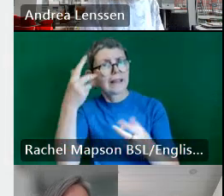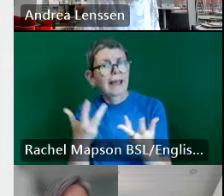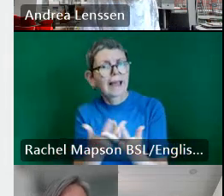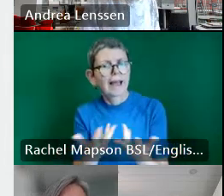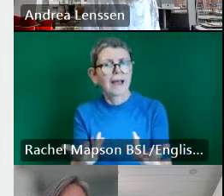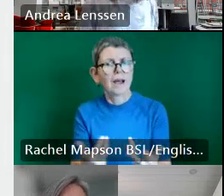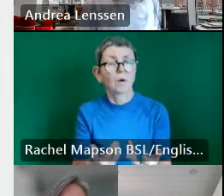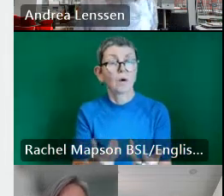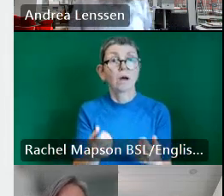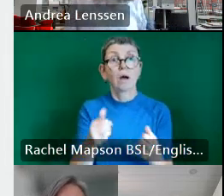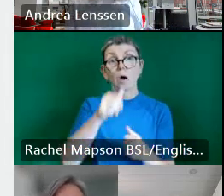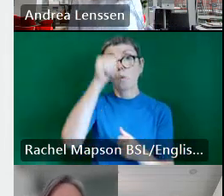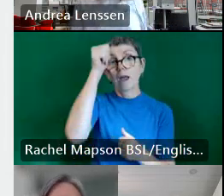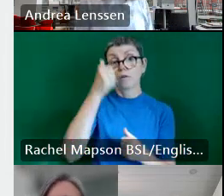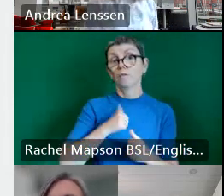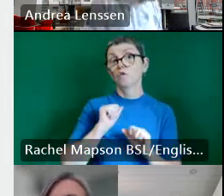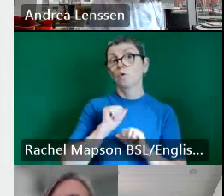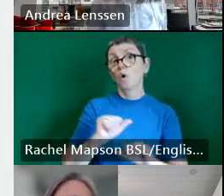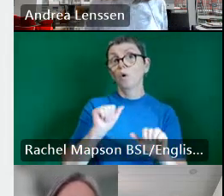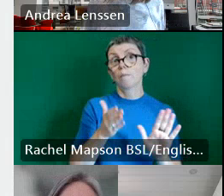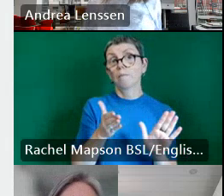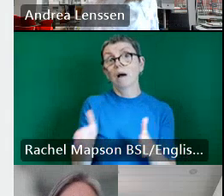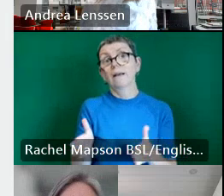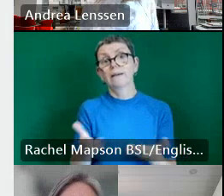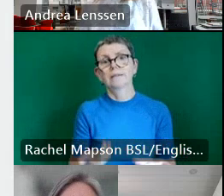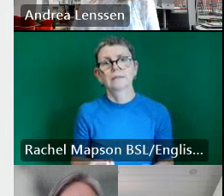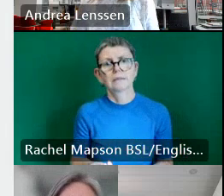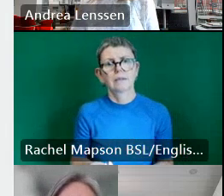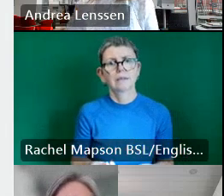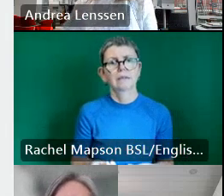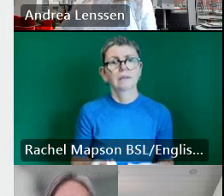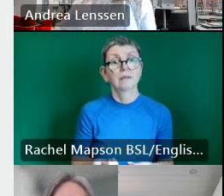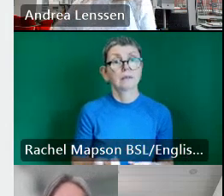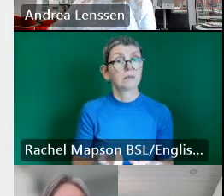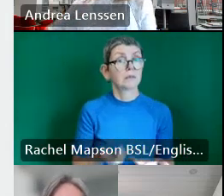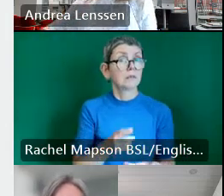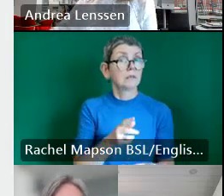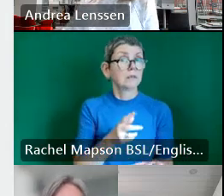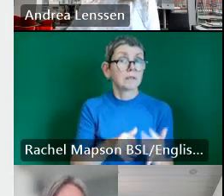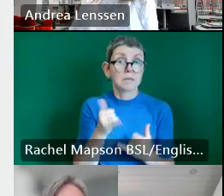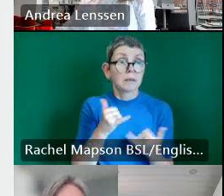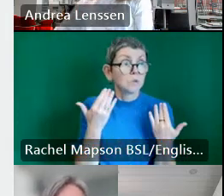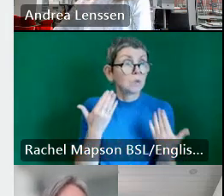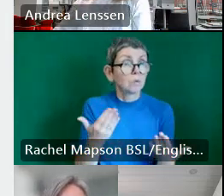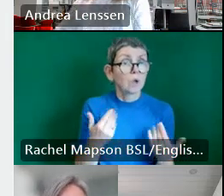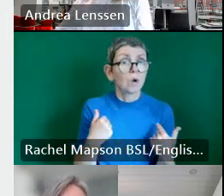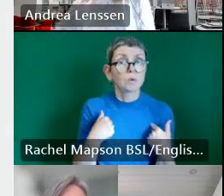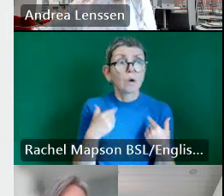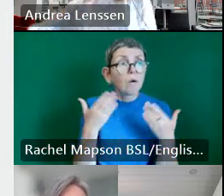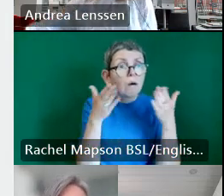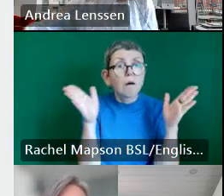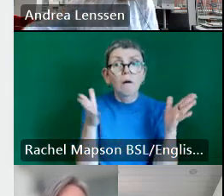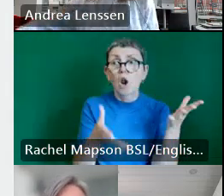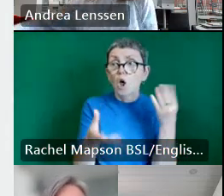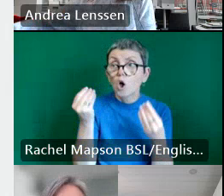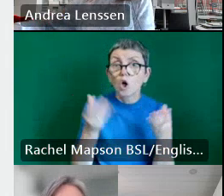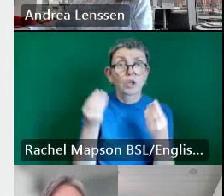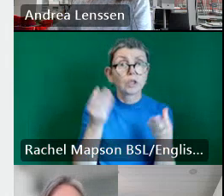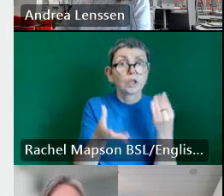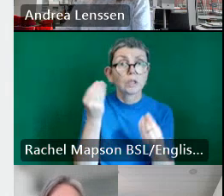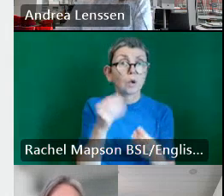right? Uncover and learn. Sometimes you just don't know. So it's important to be curious and be mindful. And some of these things are constantly